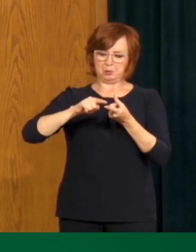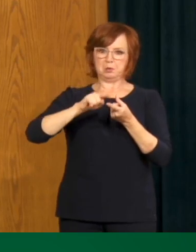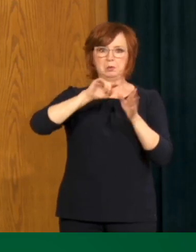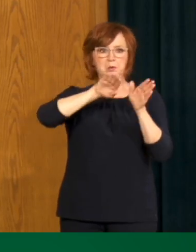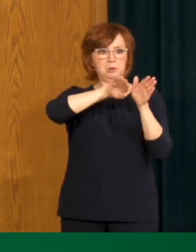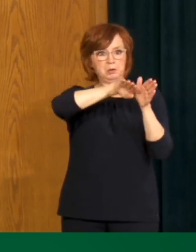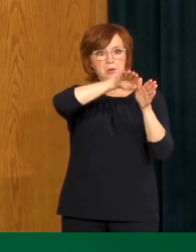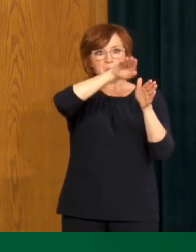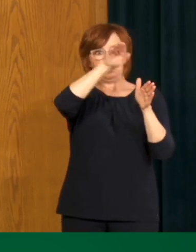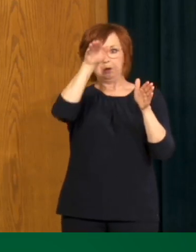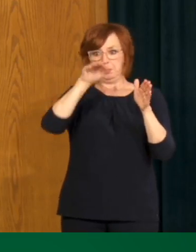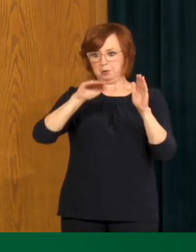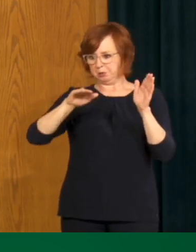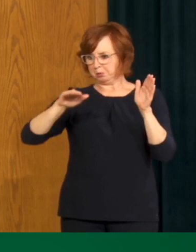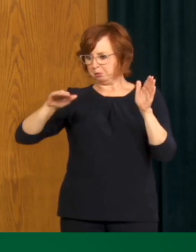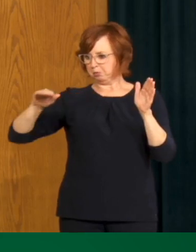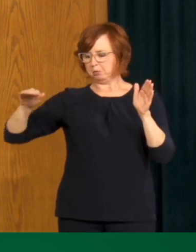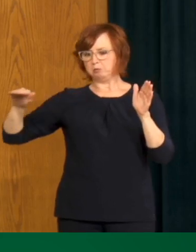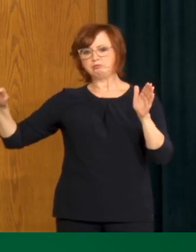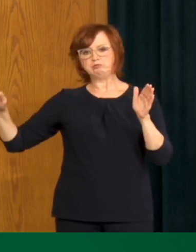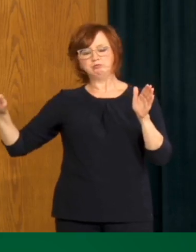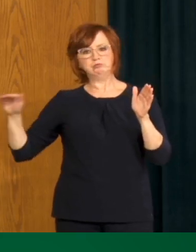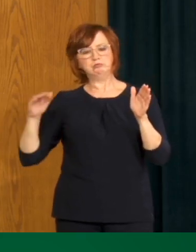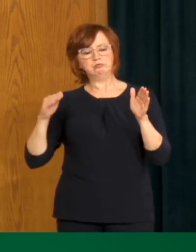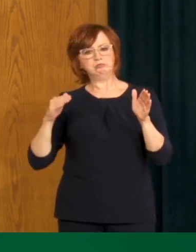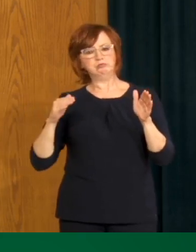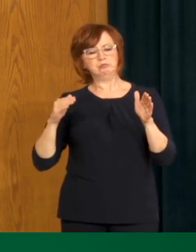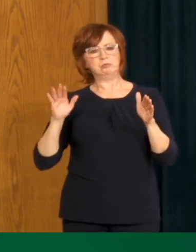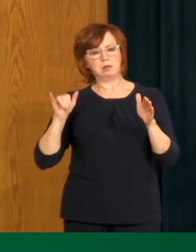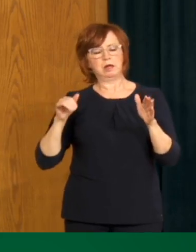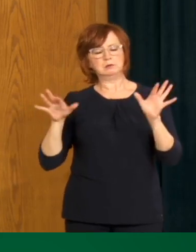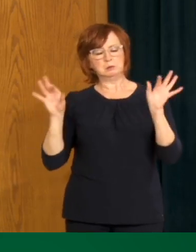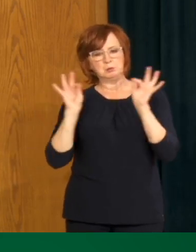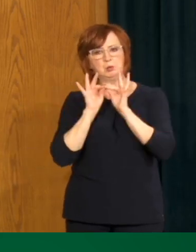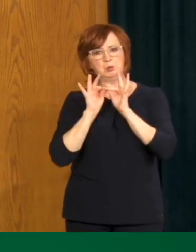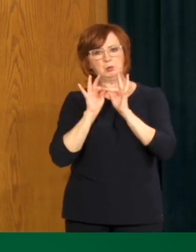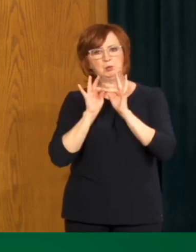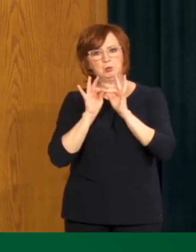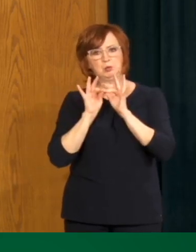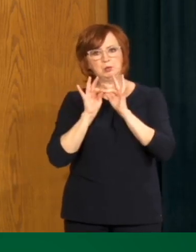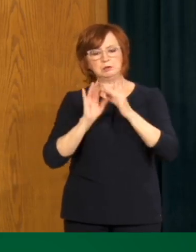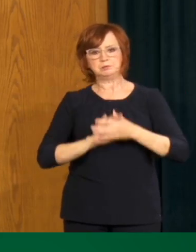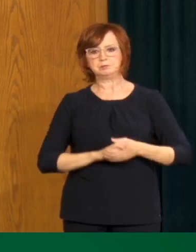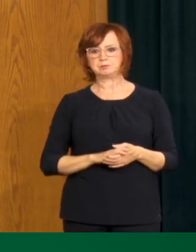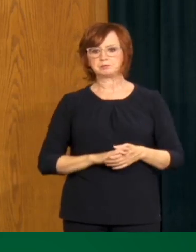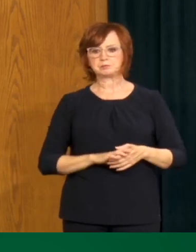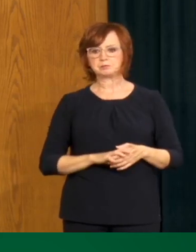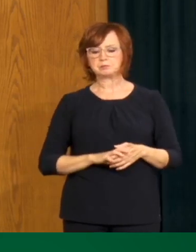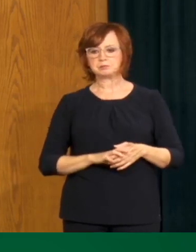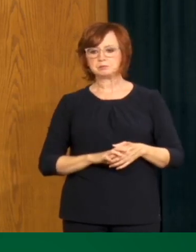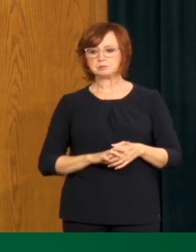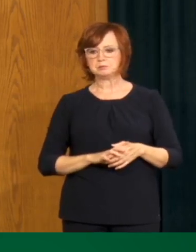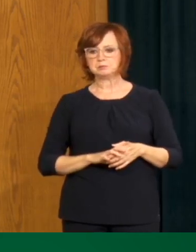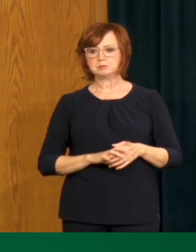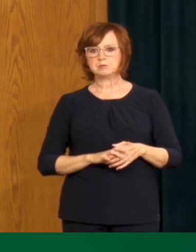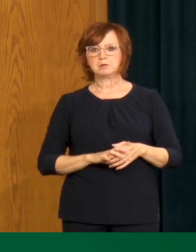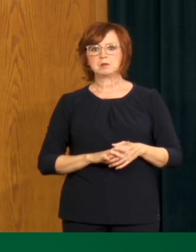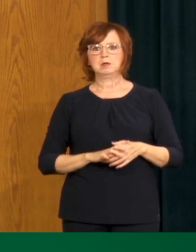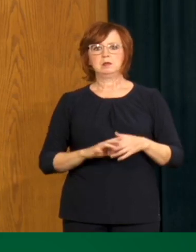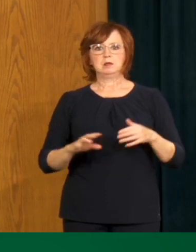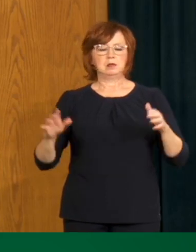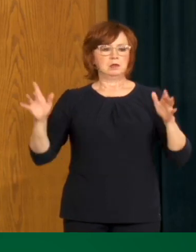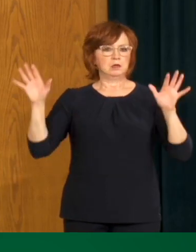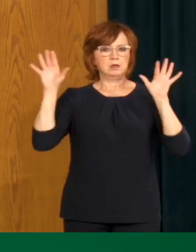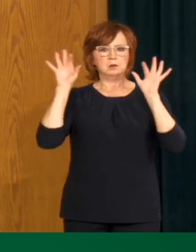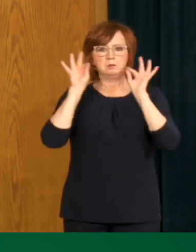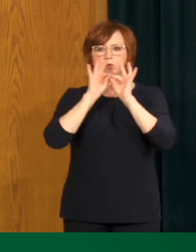we are faced with respect to the healthcare capacity, the carrying capacity of our healthcare beds due to COVID infections,